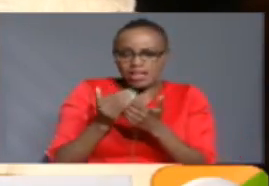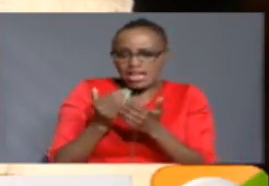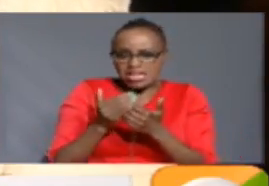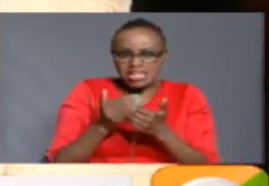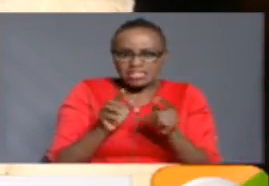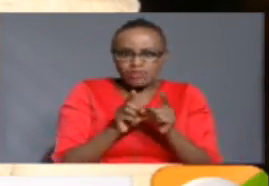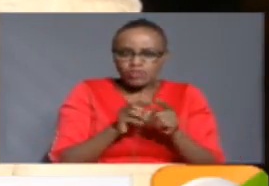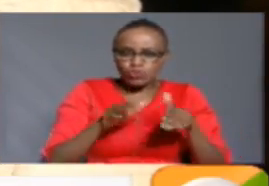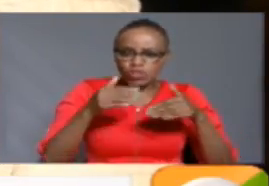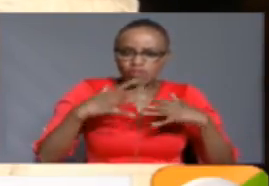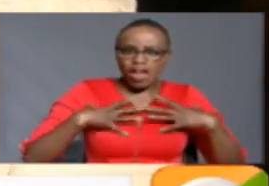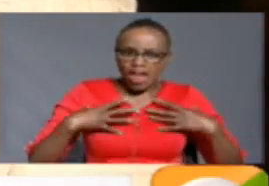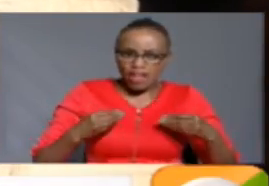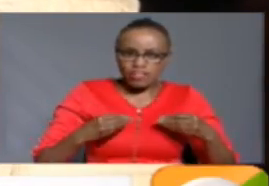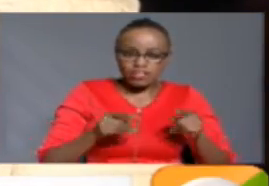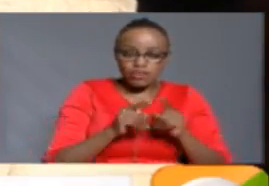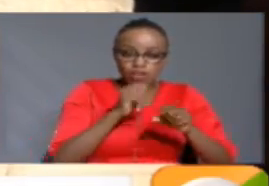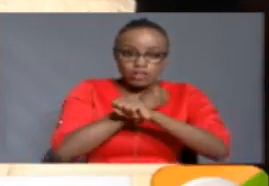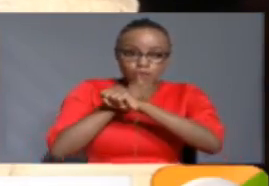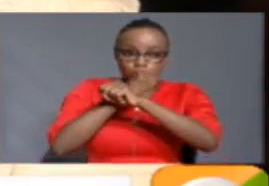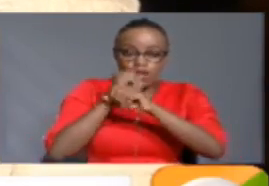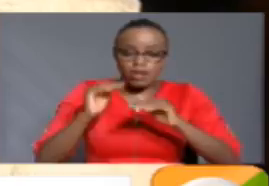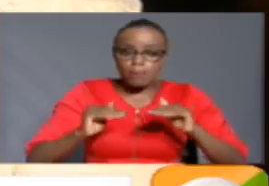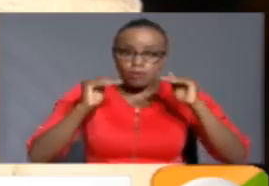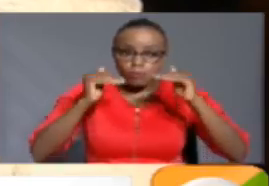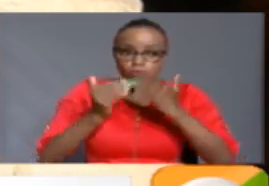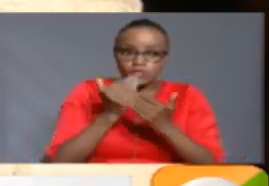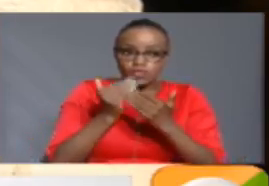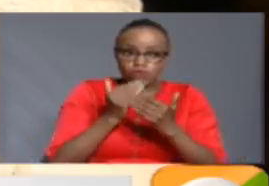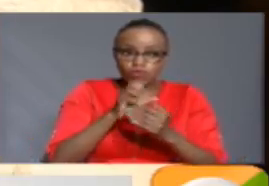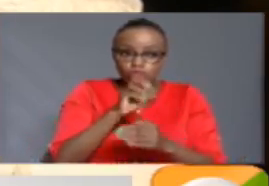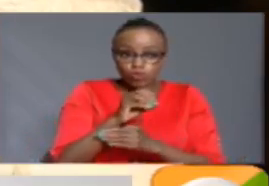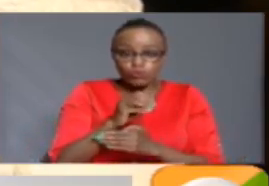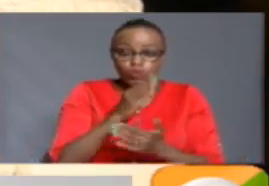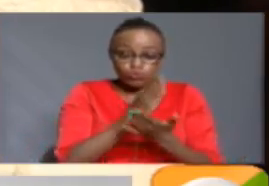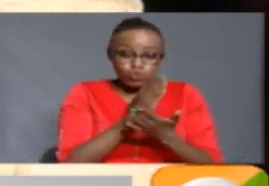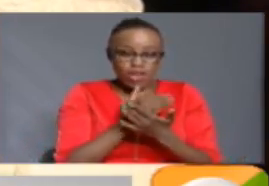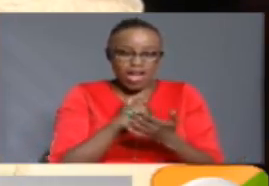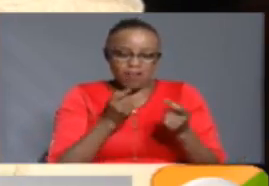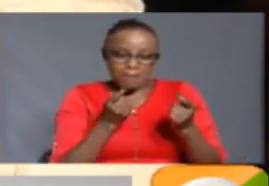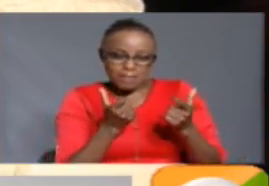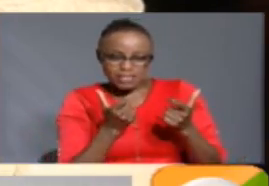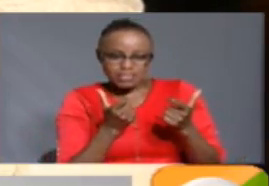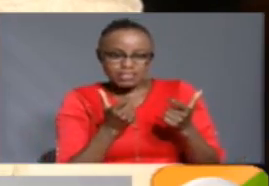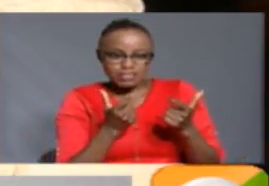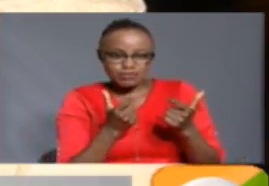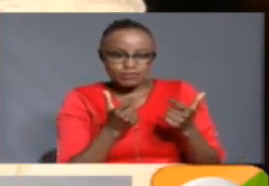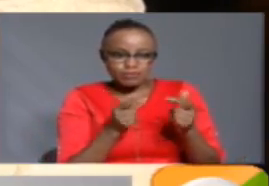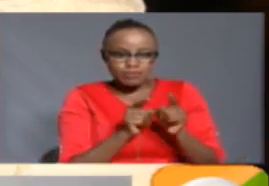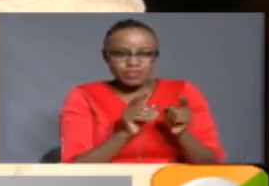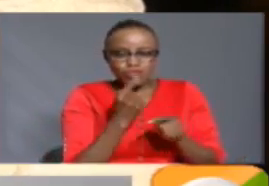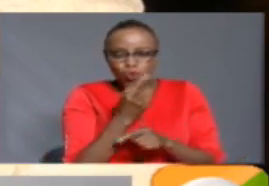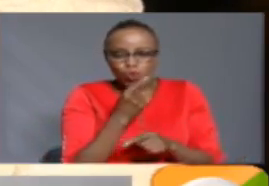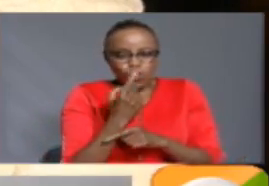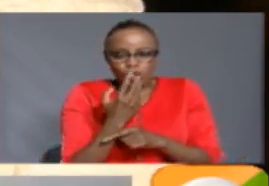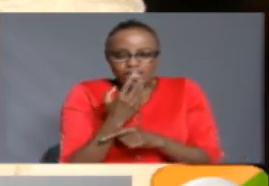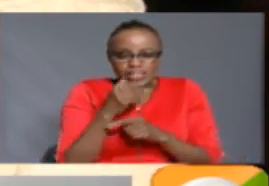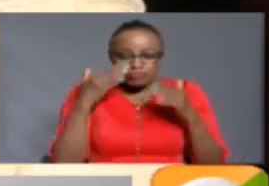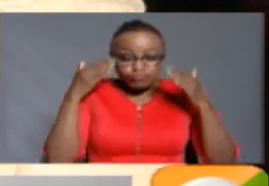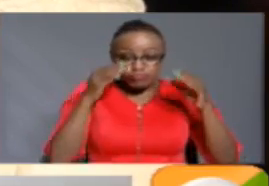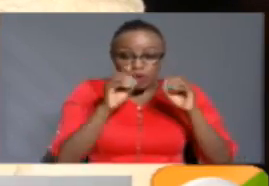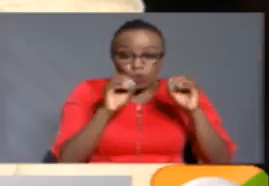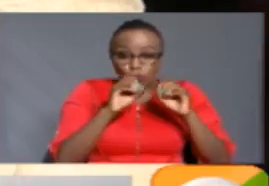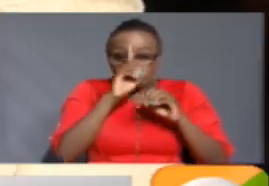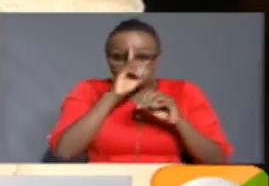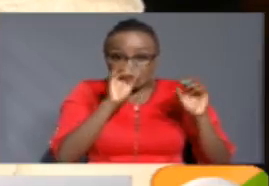what makes sense, which is preventive and promotive care. So there is a bit of myopia in the way that we look at